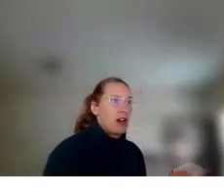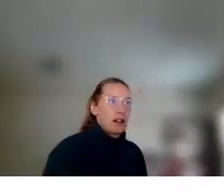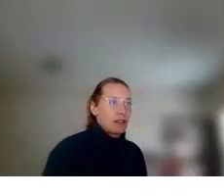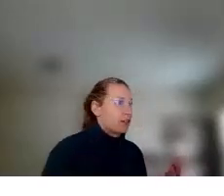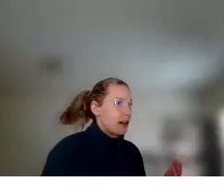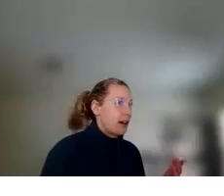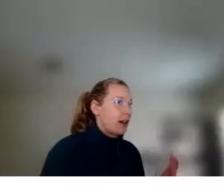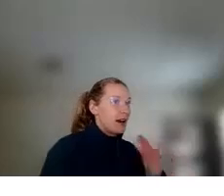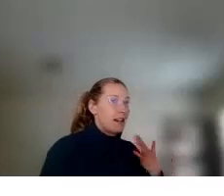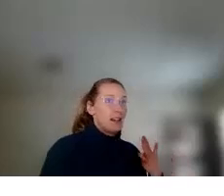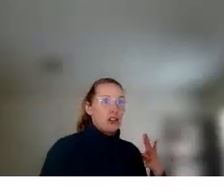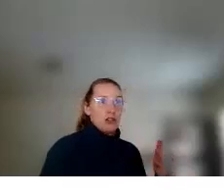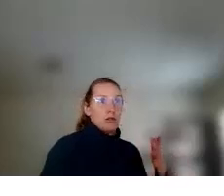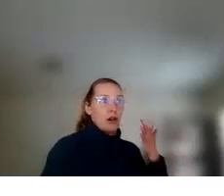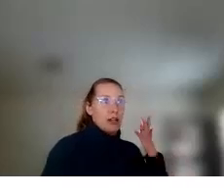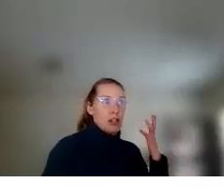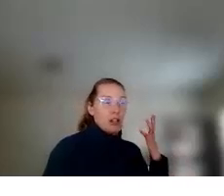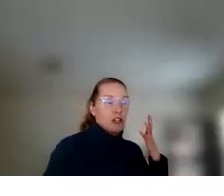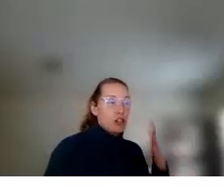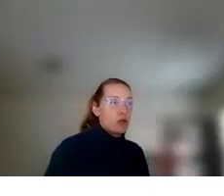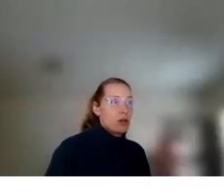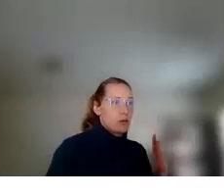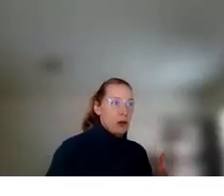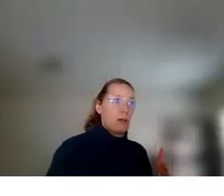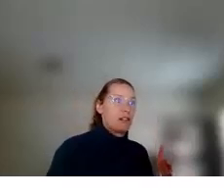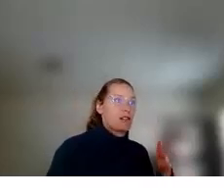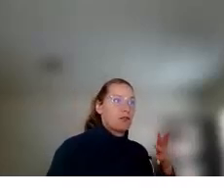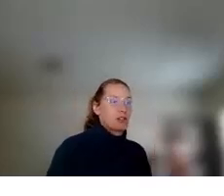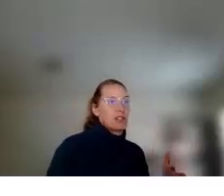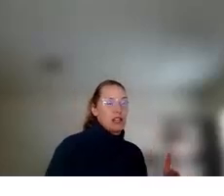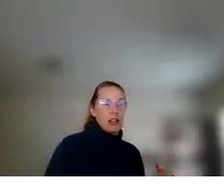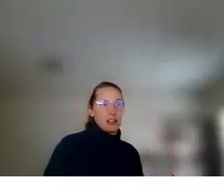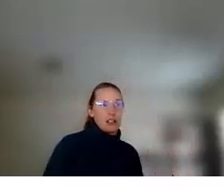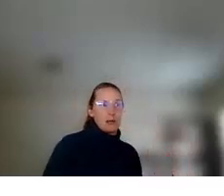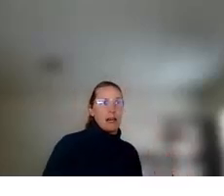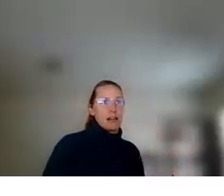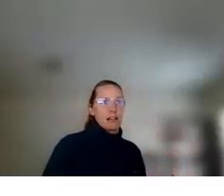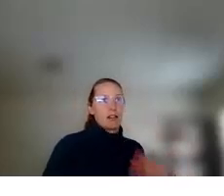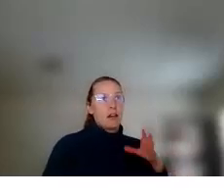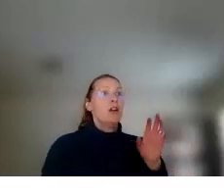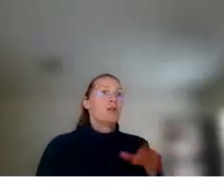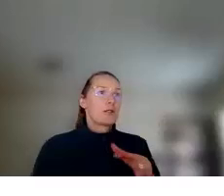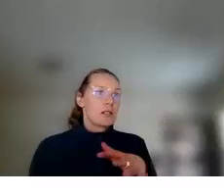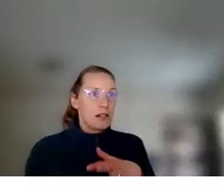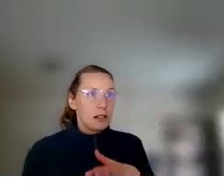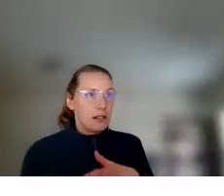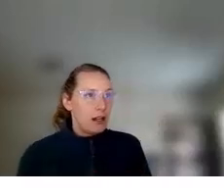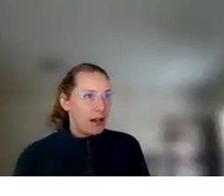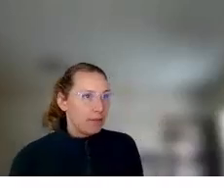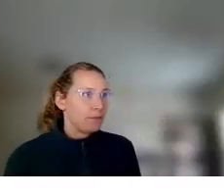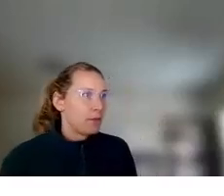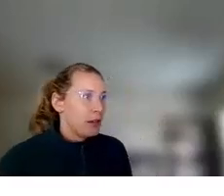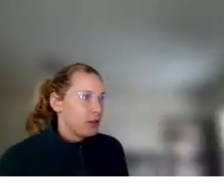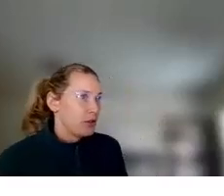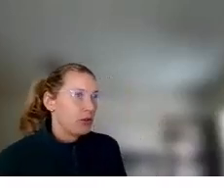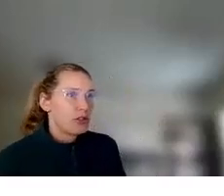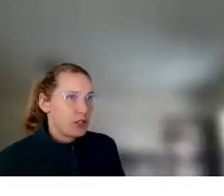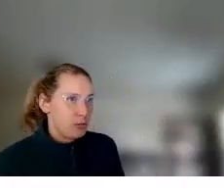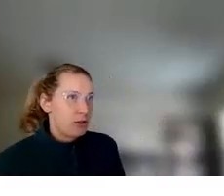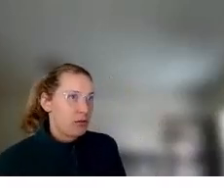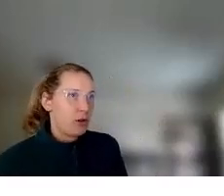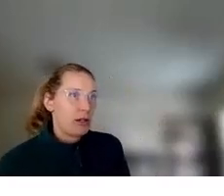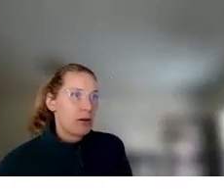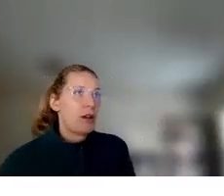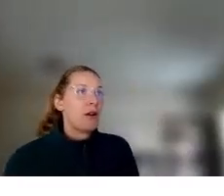again, you will not create any new enrollments for CHCBS or CLLI. So